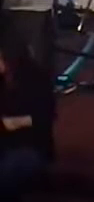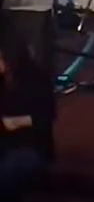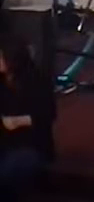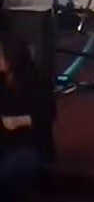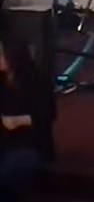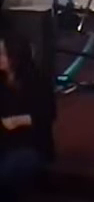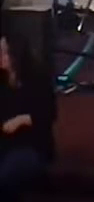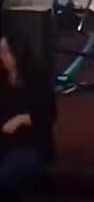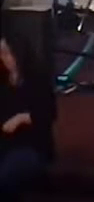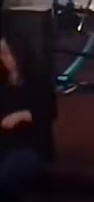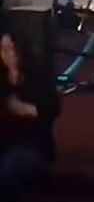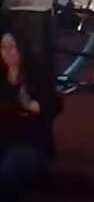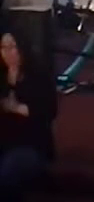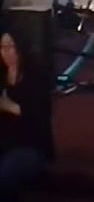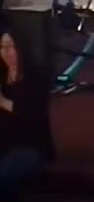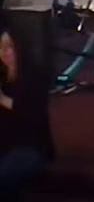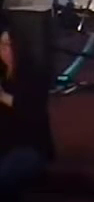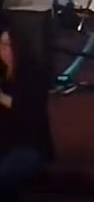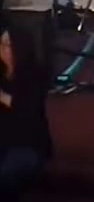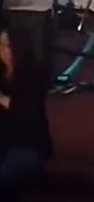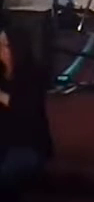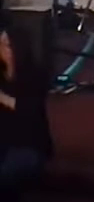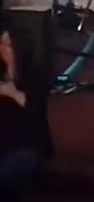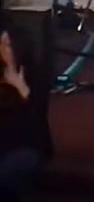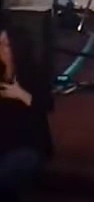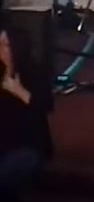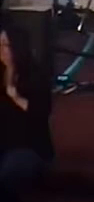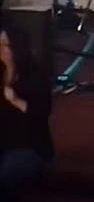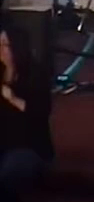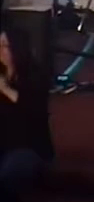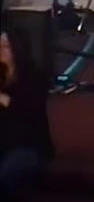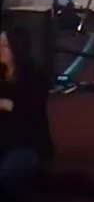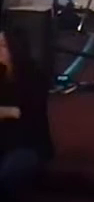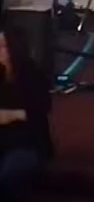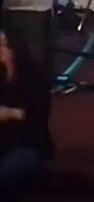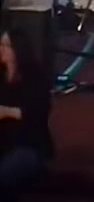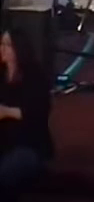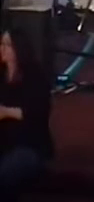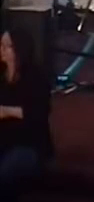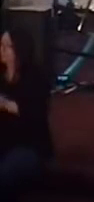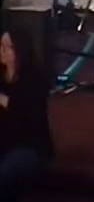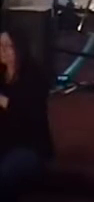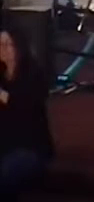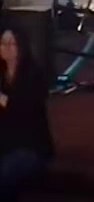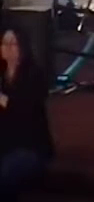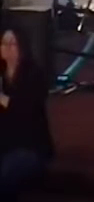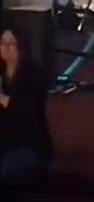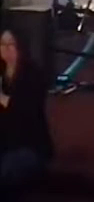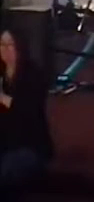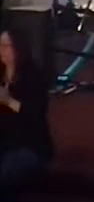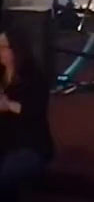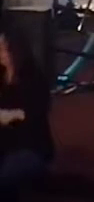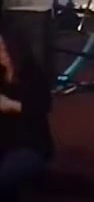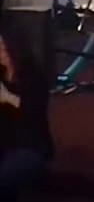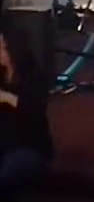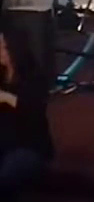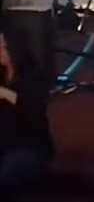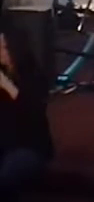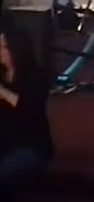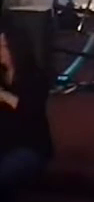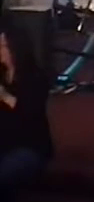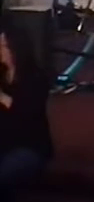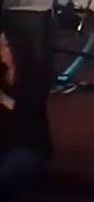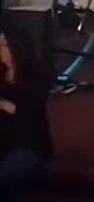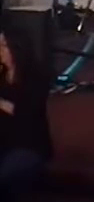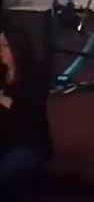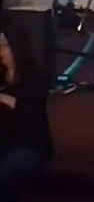It means to be enthusiastic. It means to give it your best or be zealous. You know, we live in a world of broken